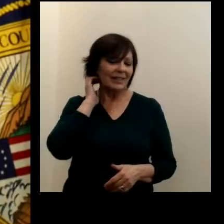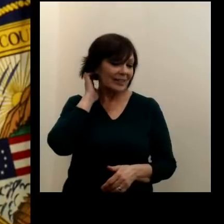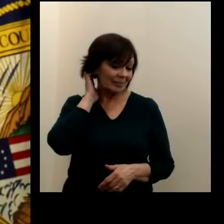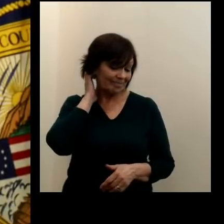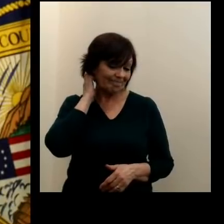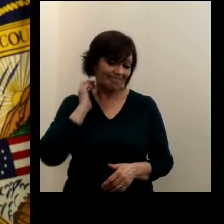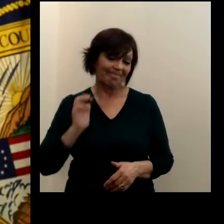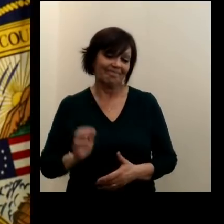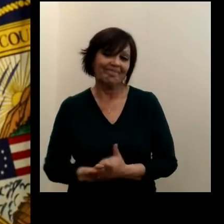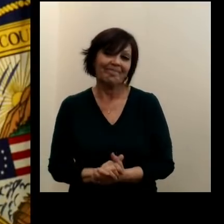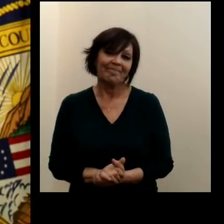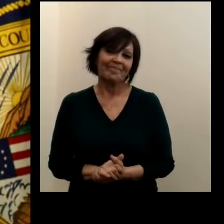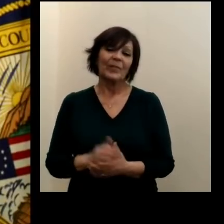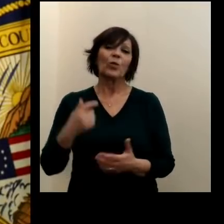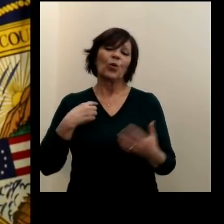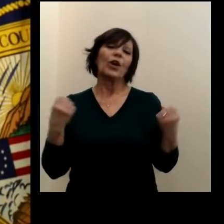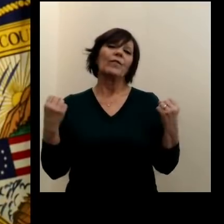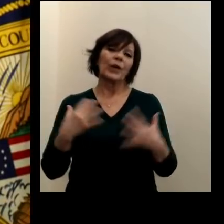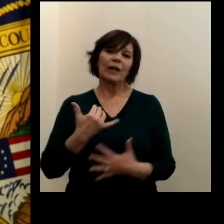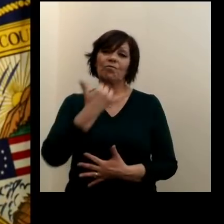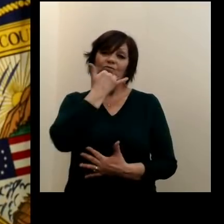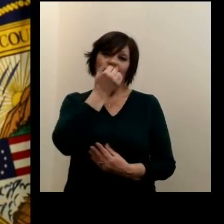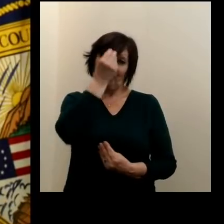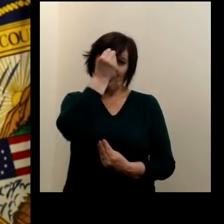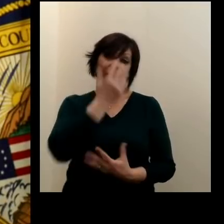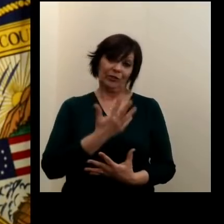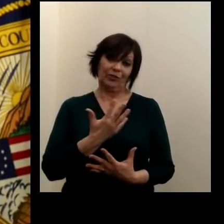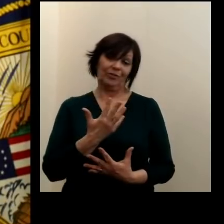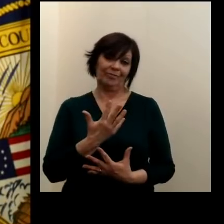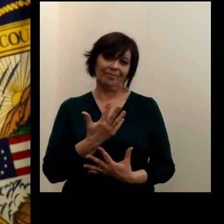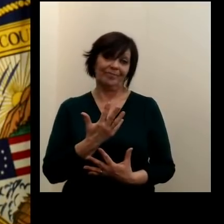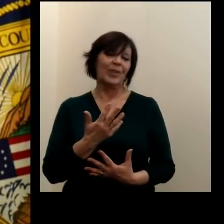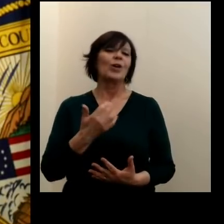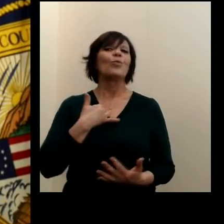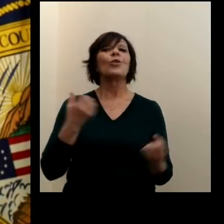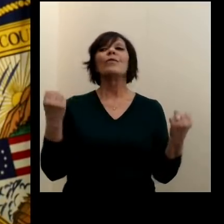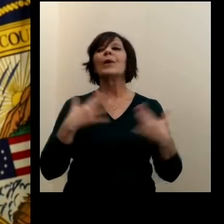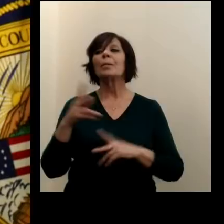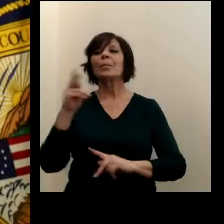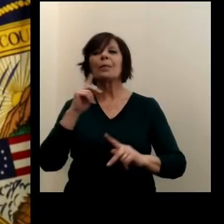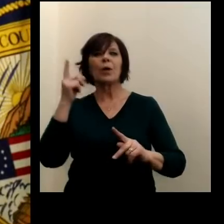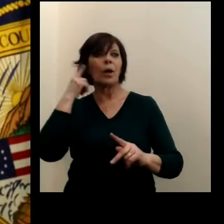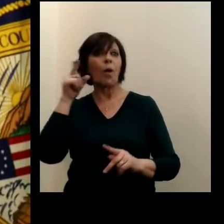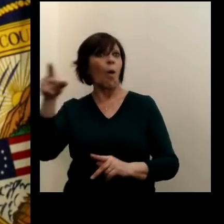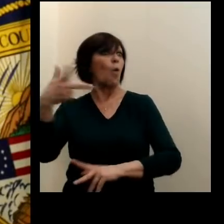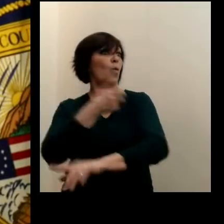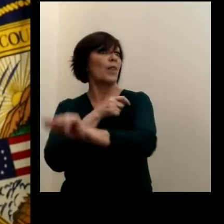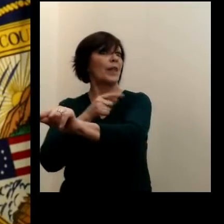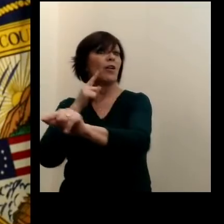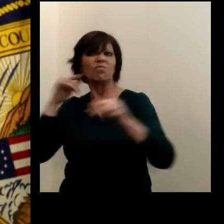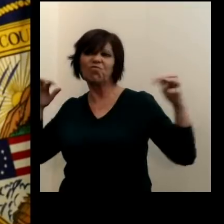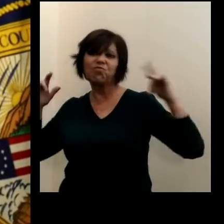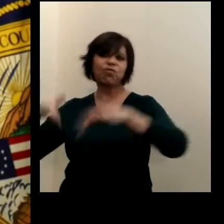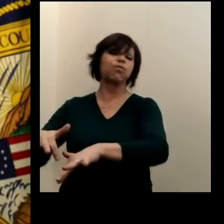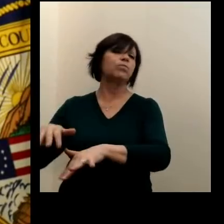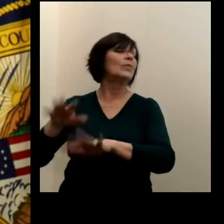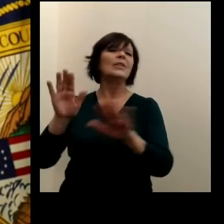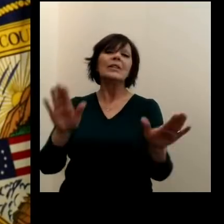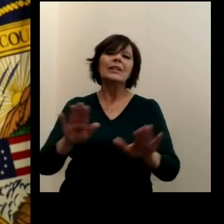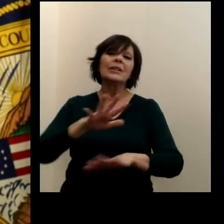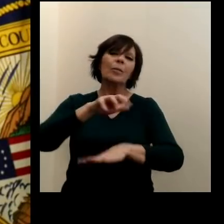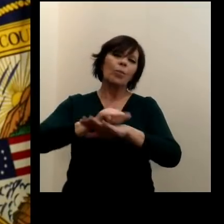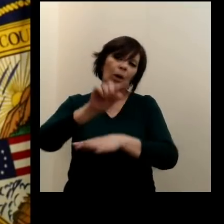get vaccinated. And what we're afraid of is people showing up at these other locations and doing the same. These are all by appointment